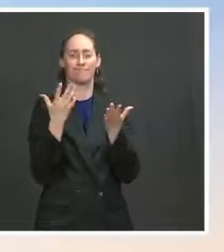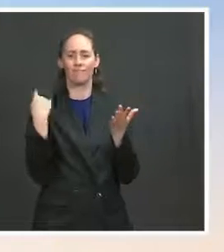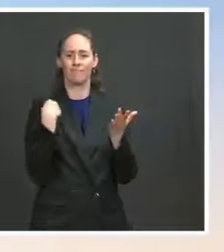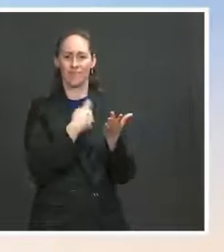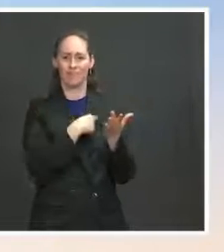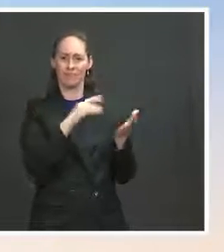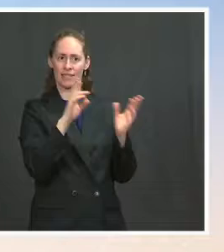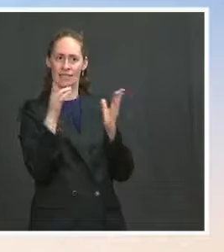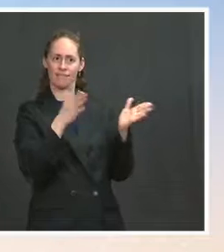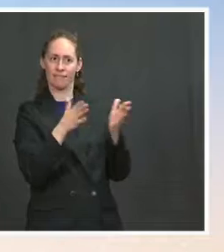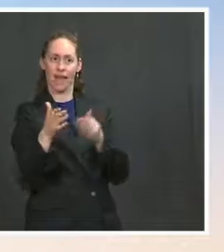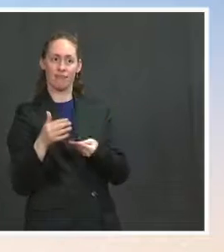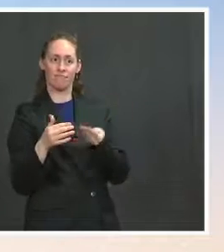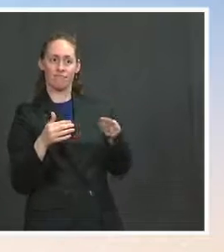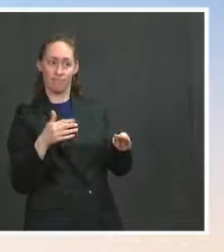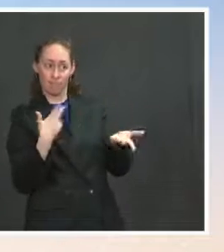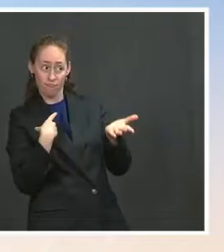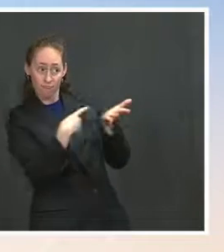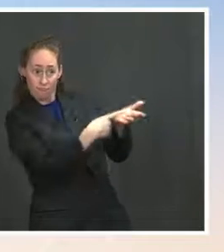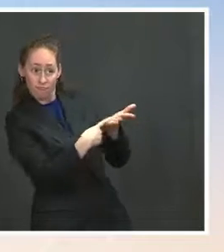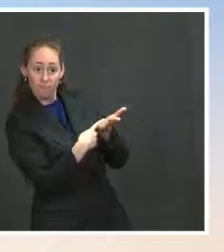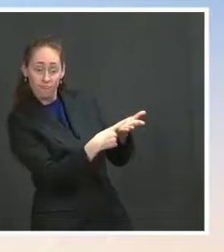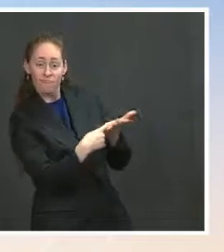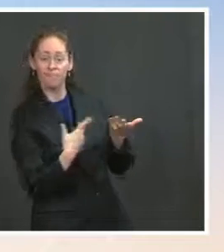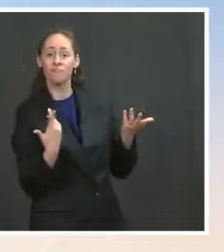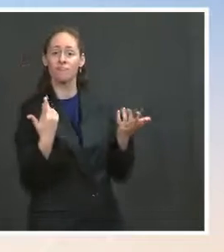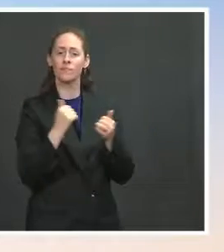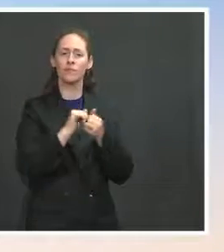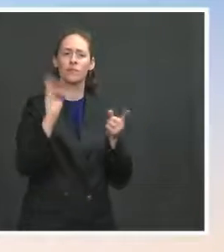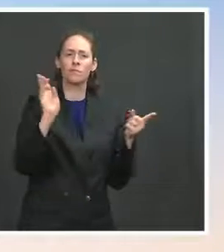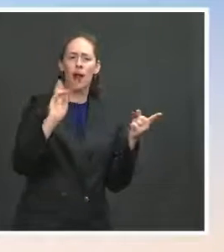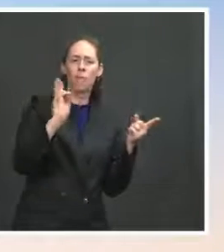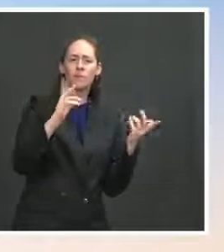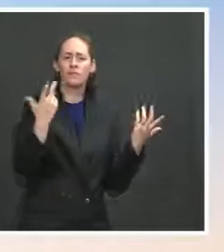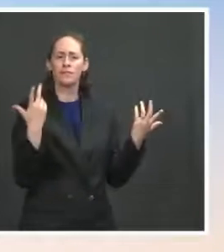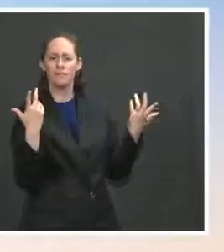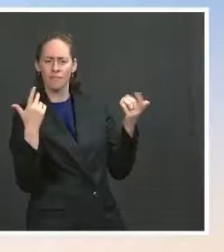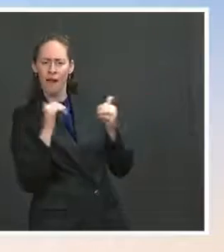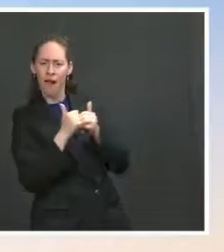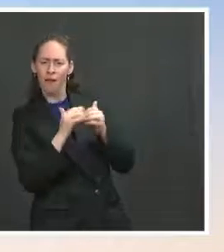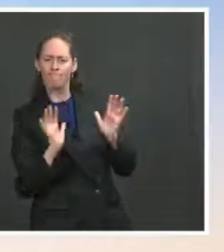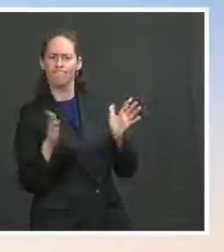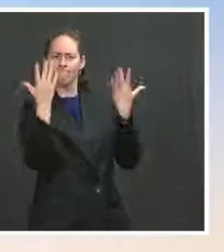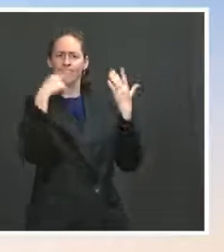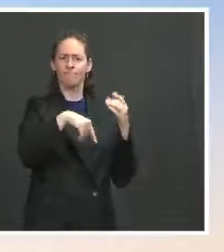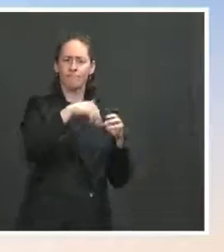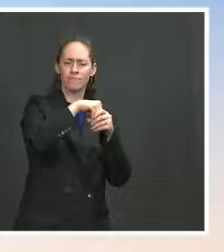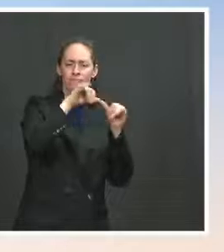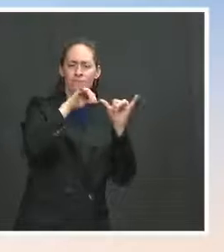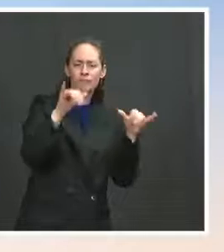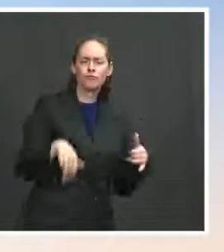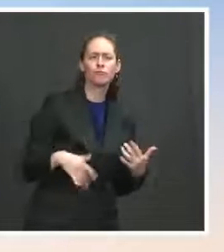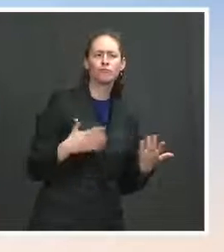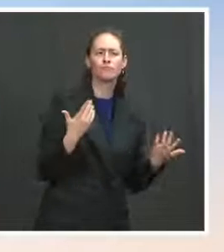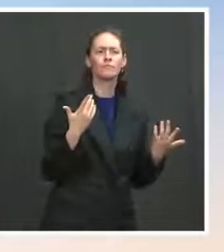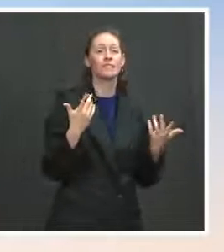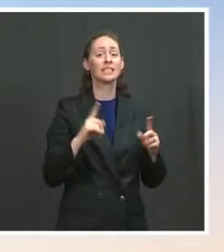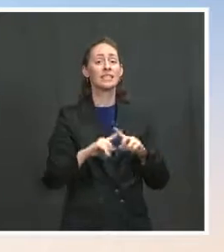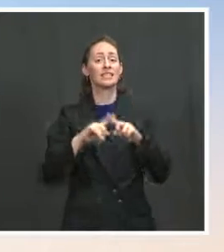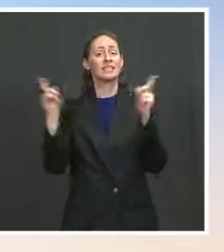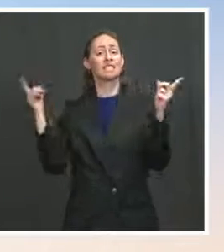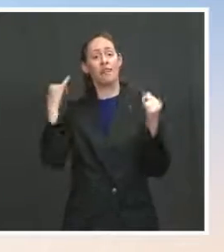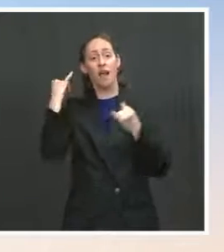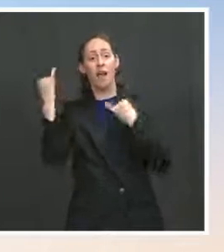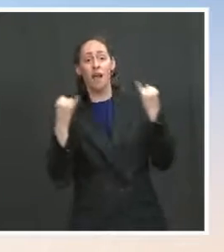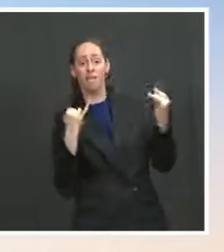we're negotiating with Republicans on an infrastructure package, as you noted, Mara, there's a range of other ideas that he has put forward that he wants to get